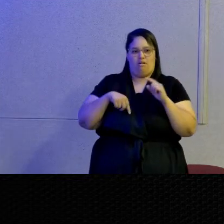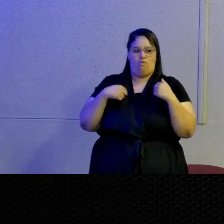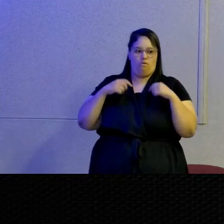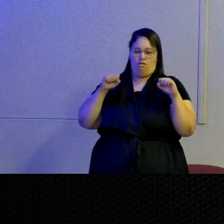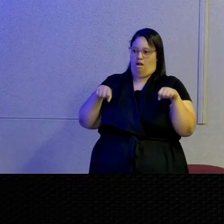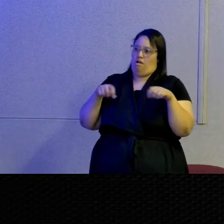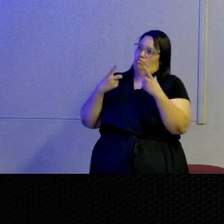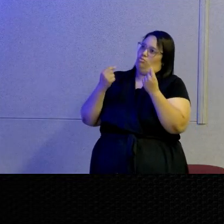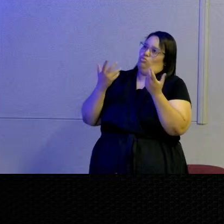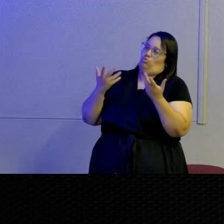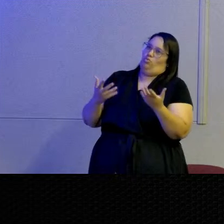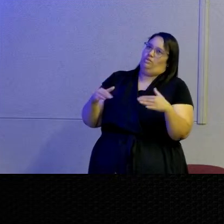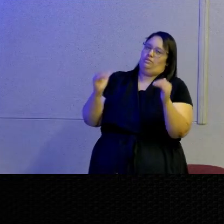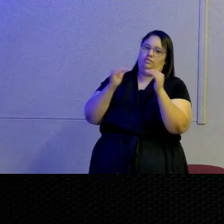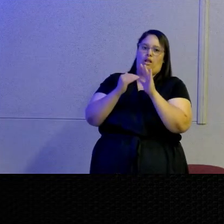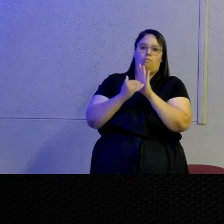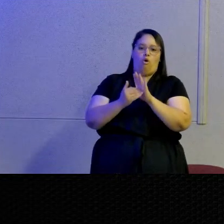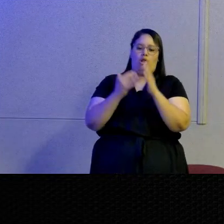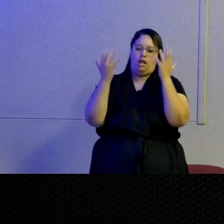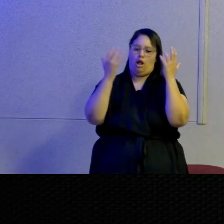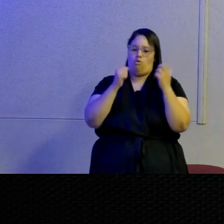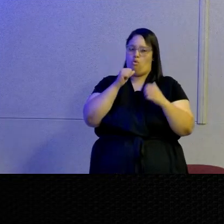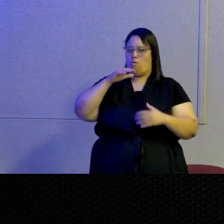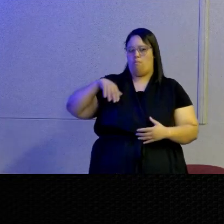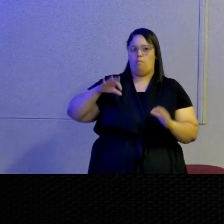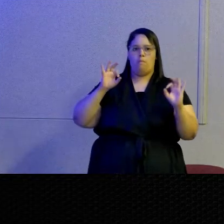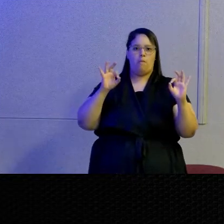to do the standard model calculation properly.